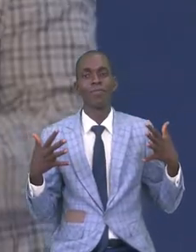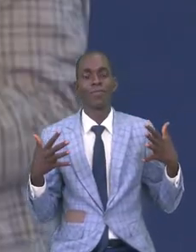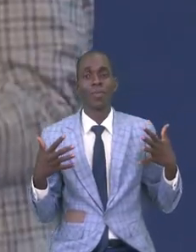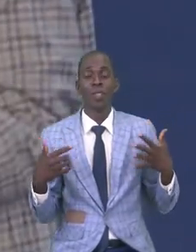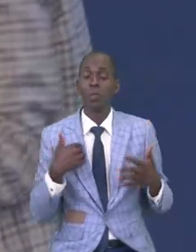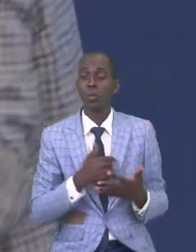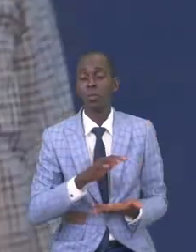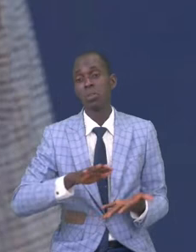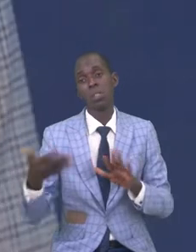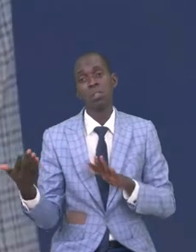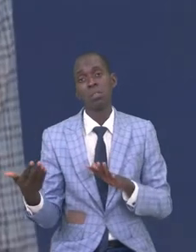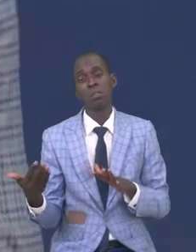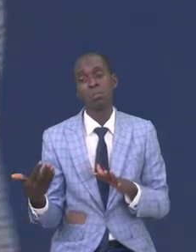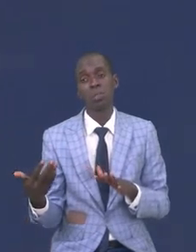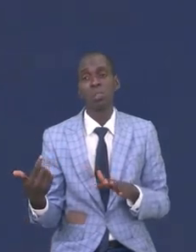will spell